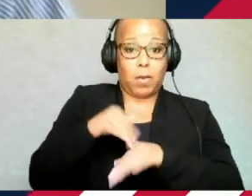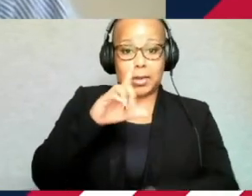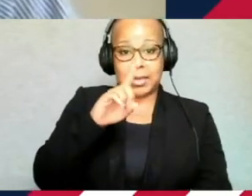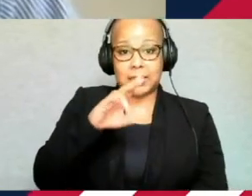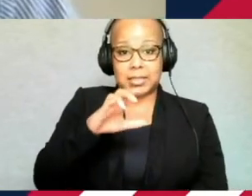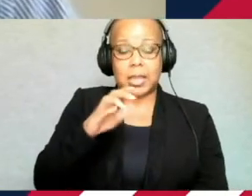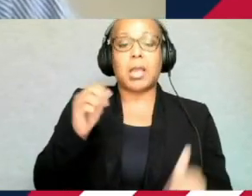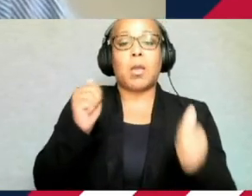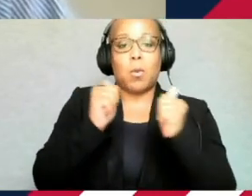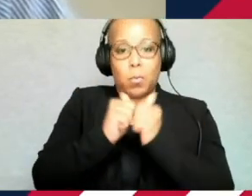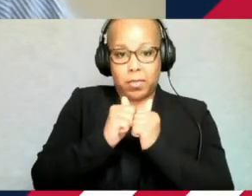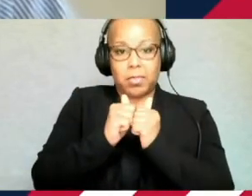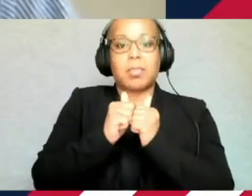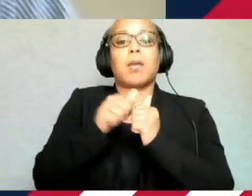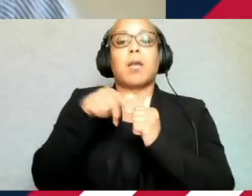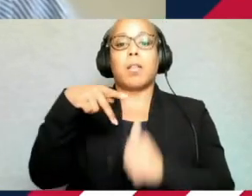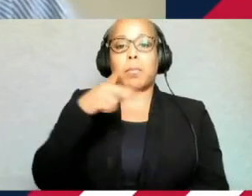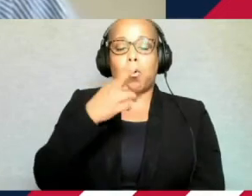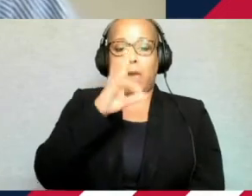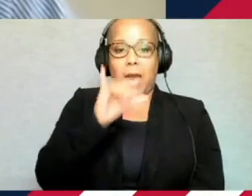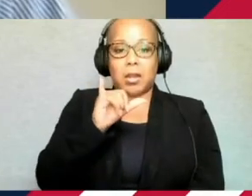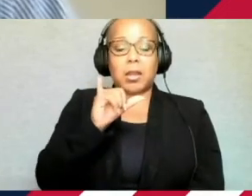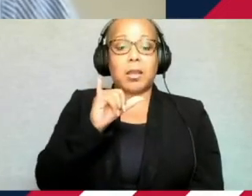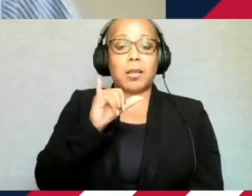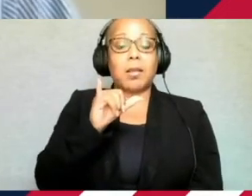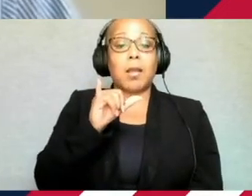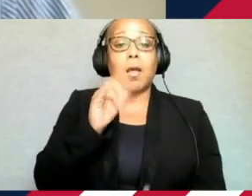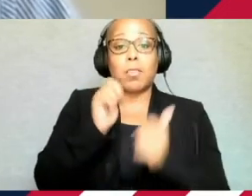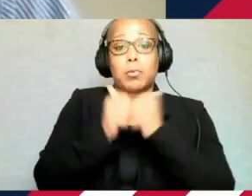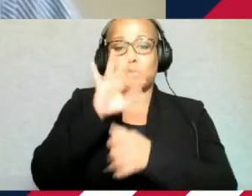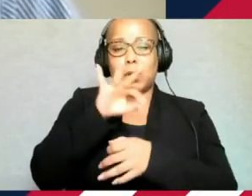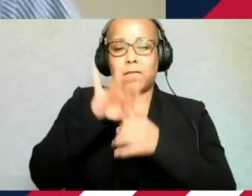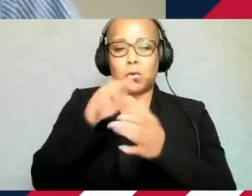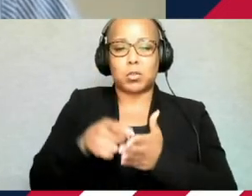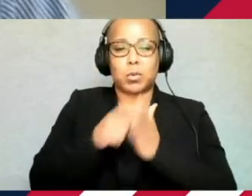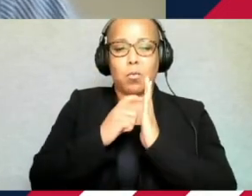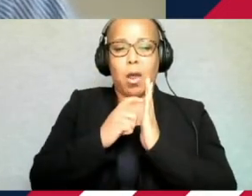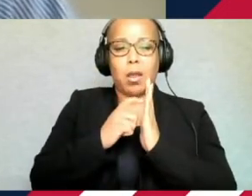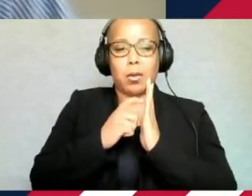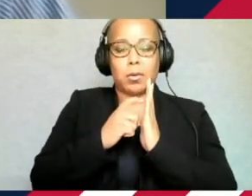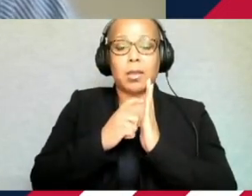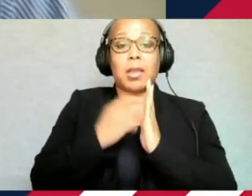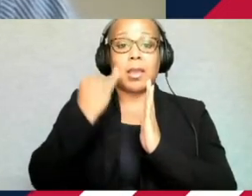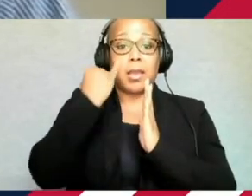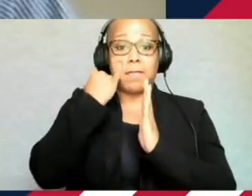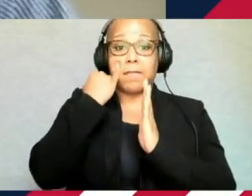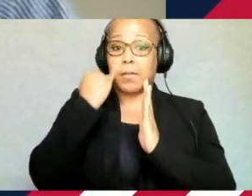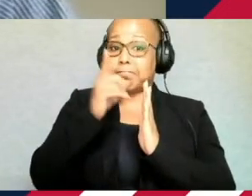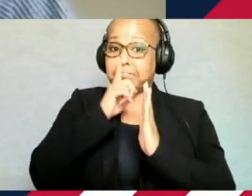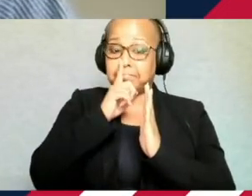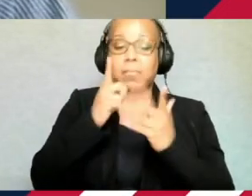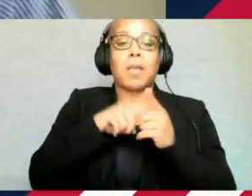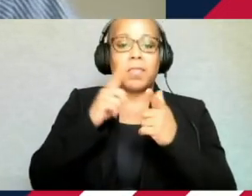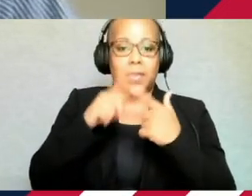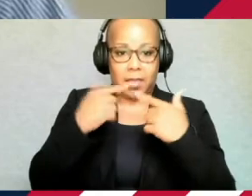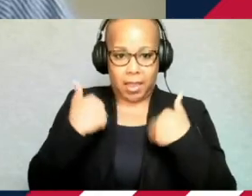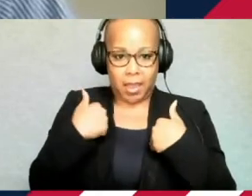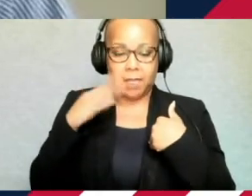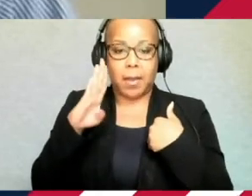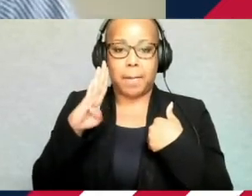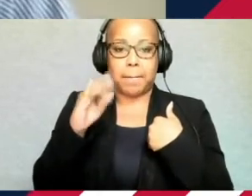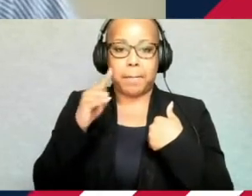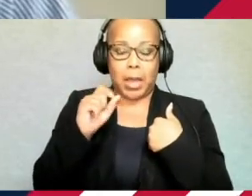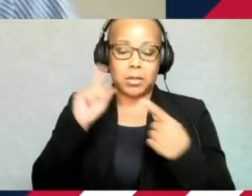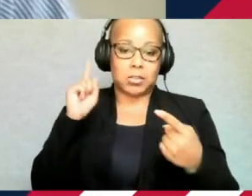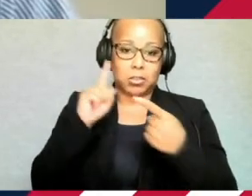plurality of the convention. A majority vote is required. If not, there are successive ballots until a majority